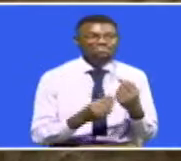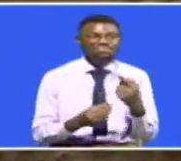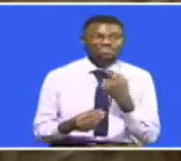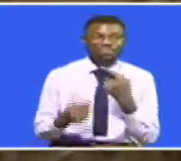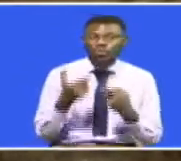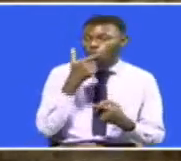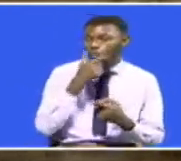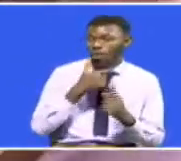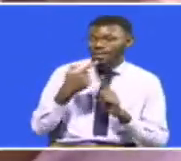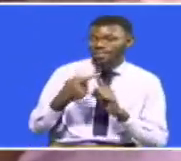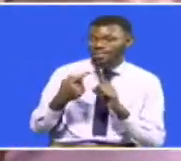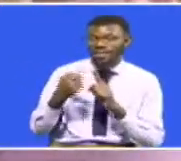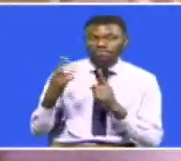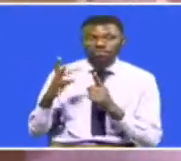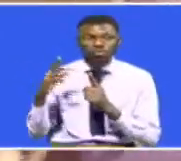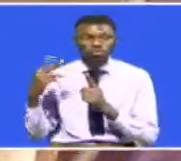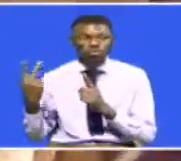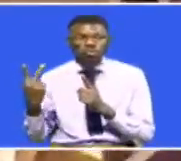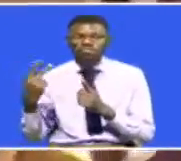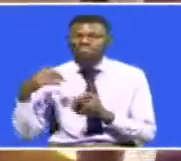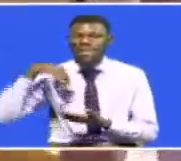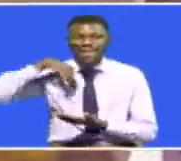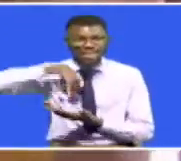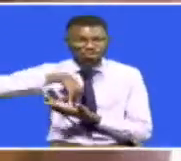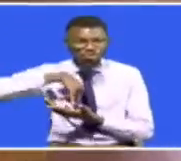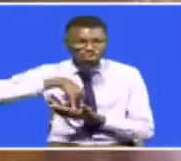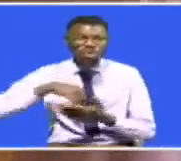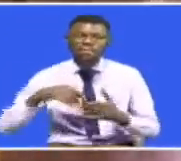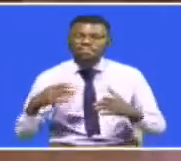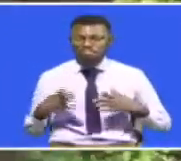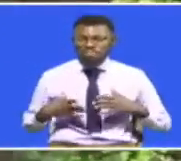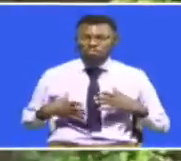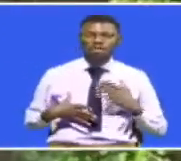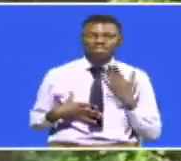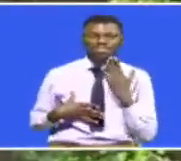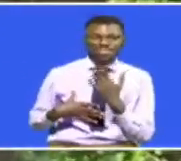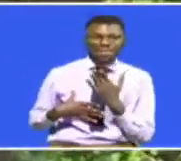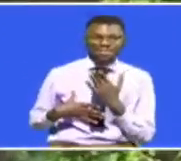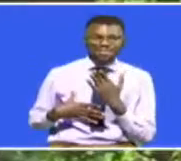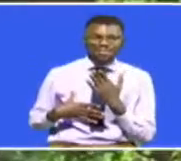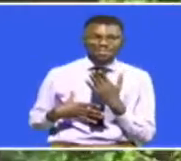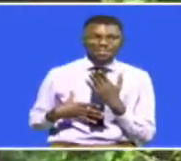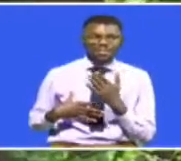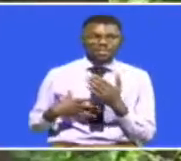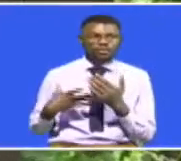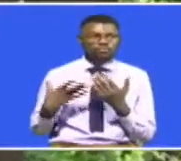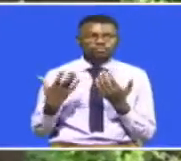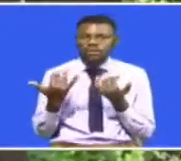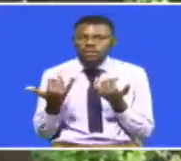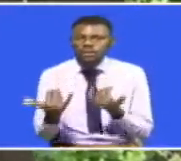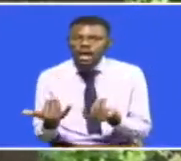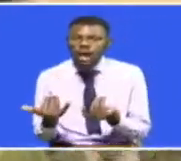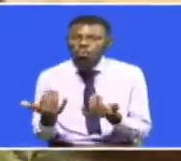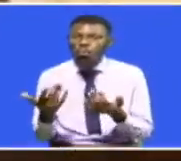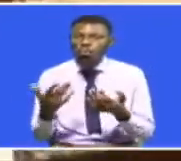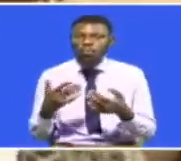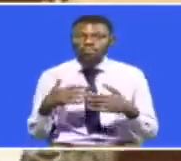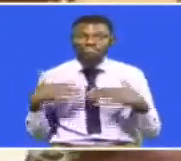42-year-old Edwin Shivachi is among the thousands of residents who got wind of word that their homes stand on gold